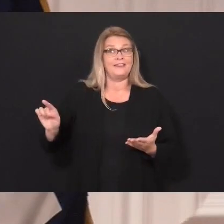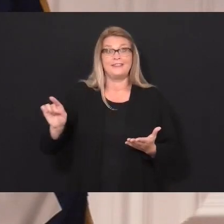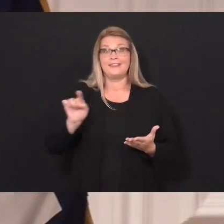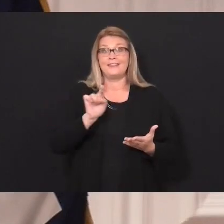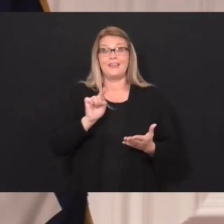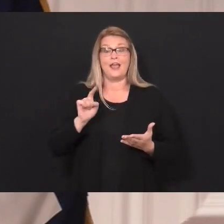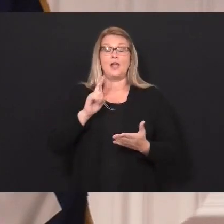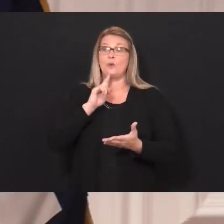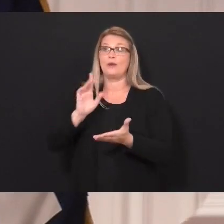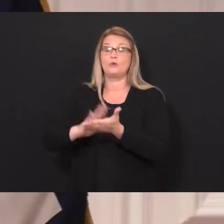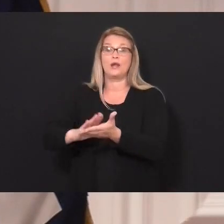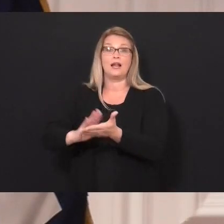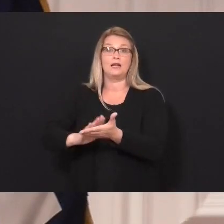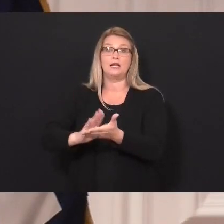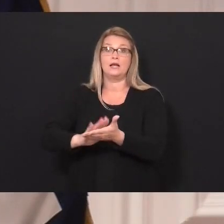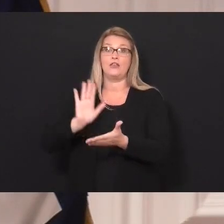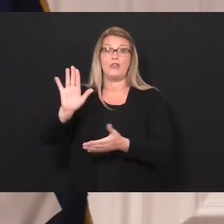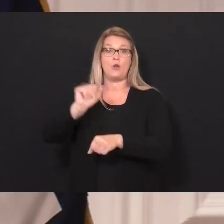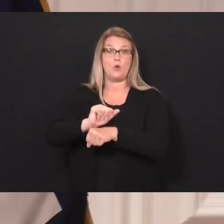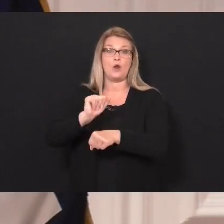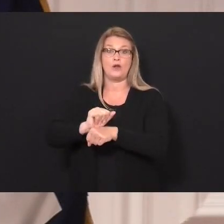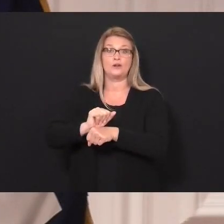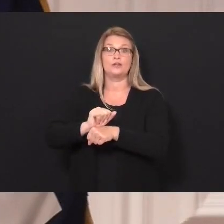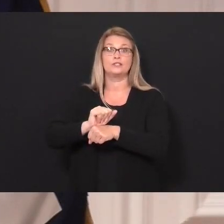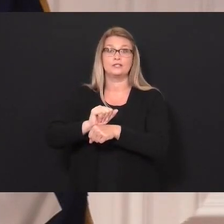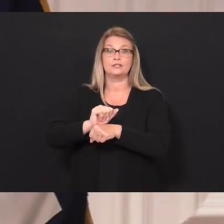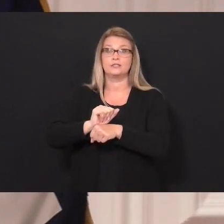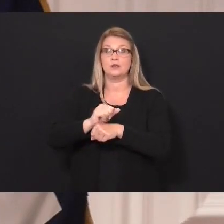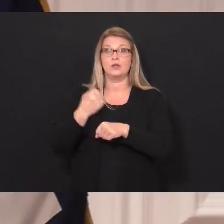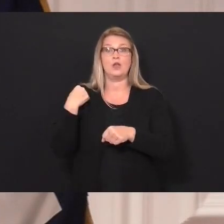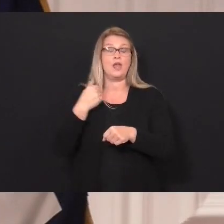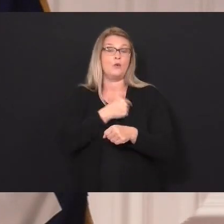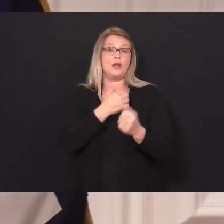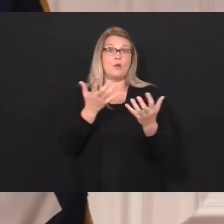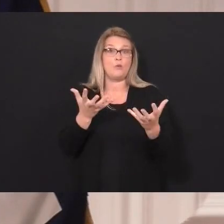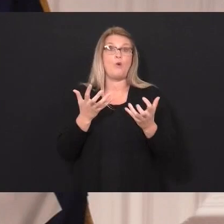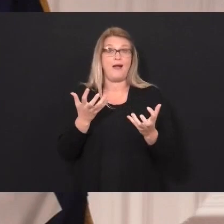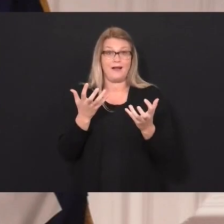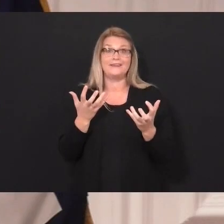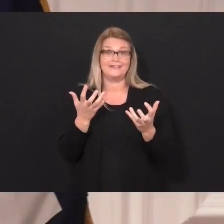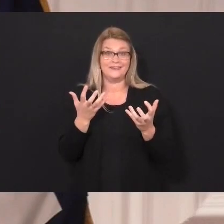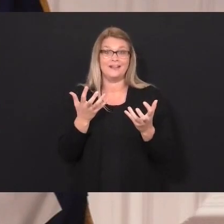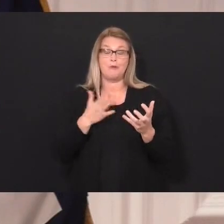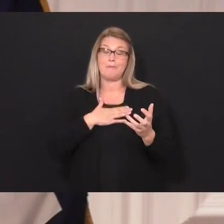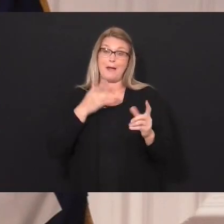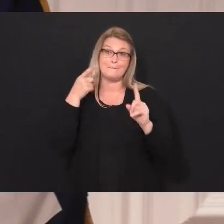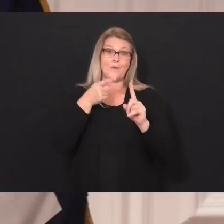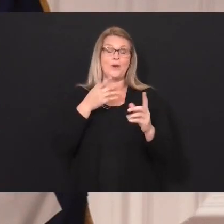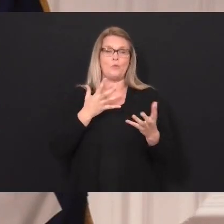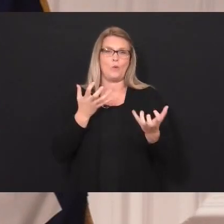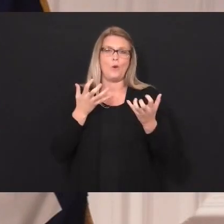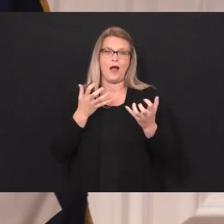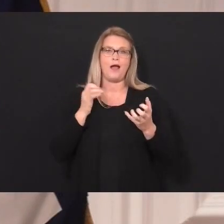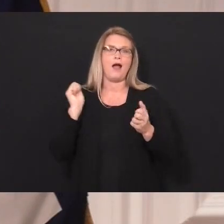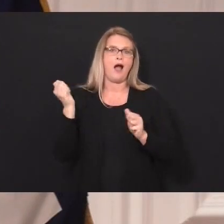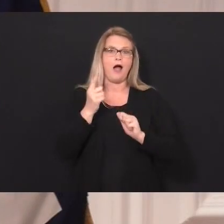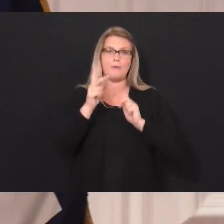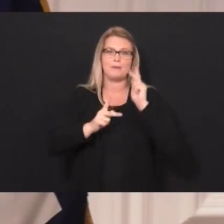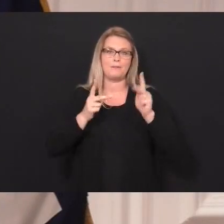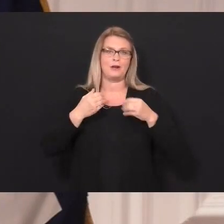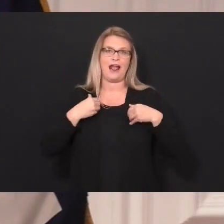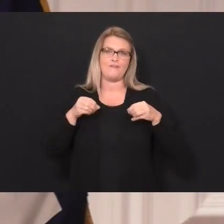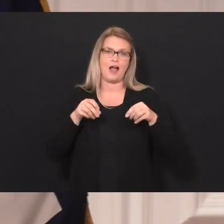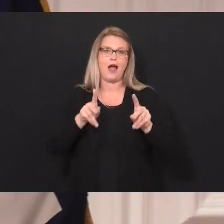just commend them. And the last of the last is we just want everyone to have a real opportunity to be able to get